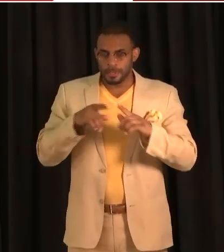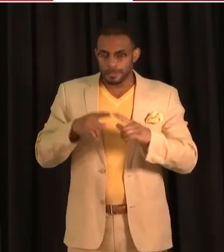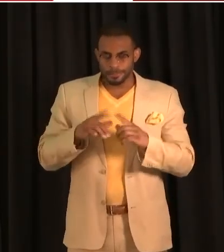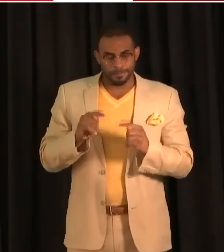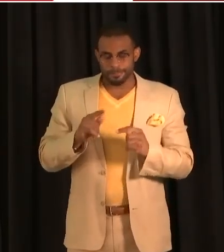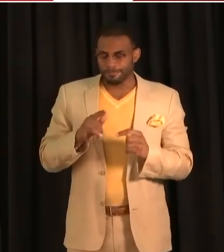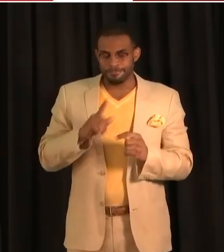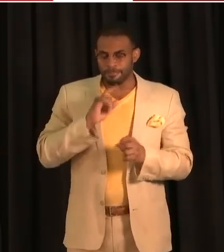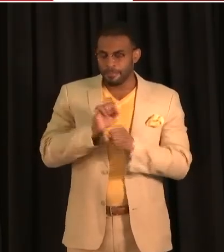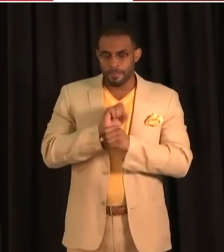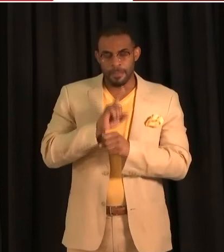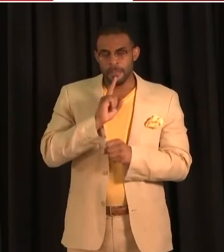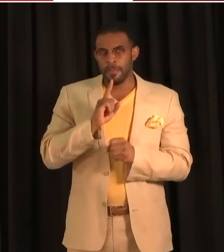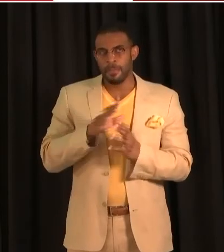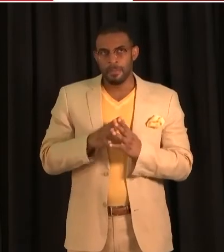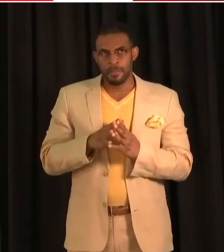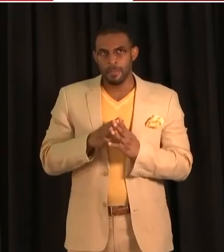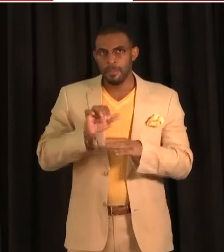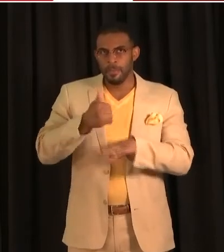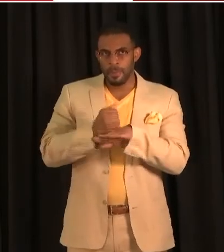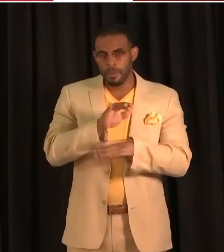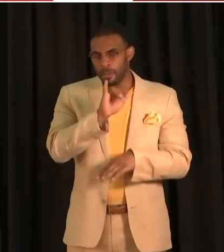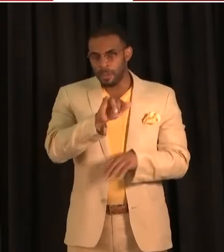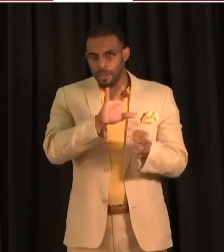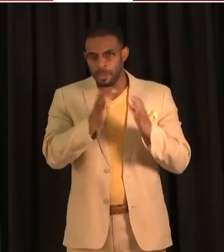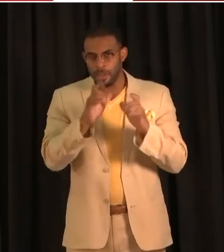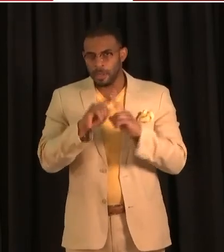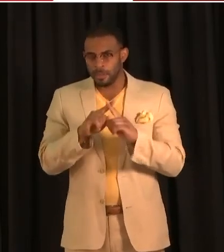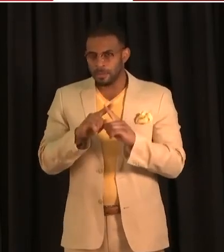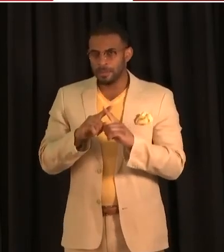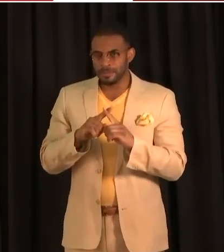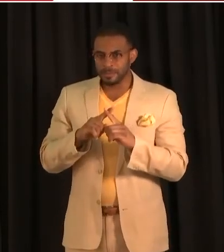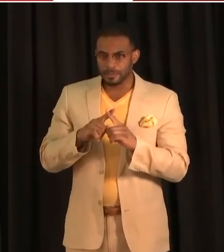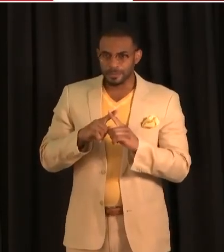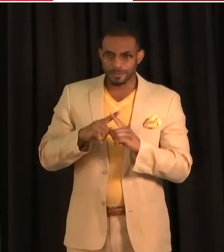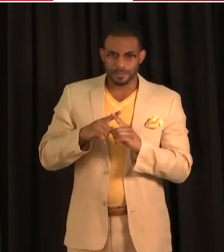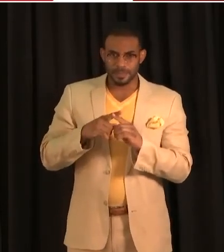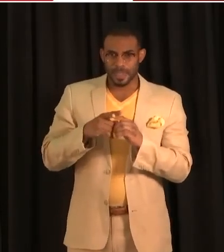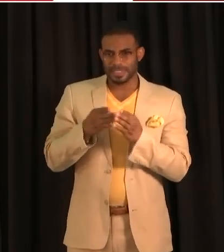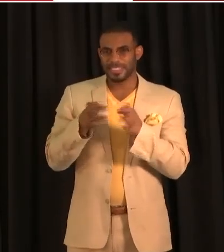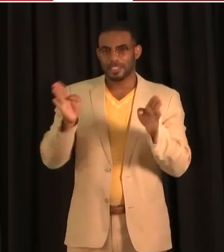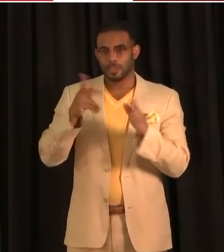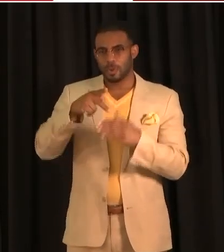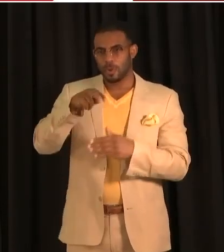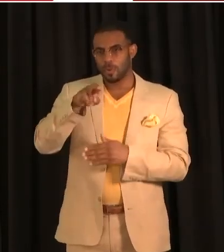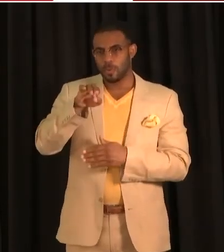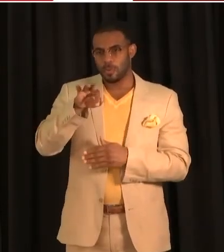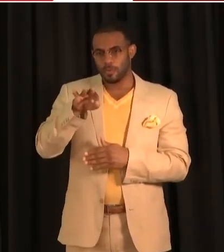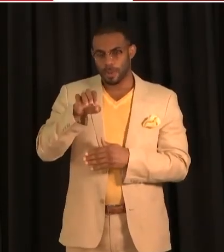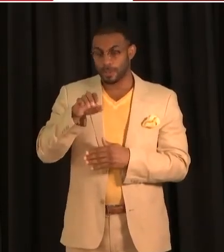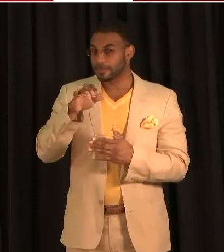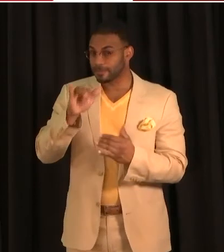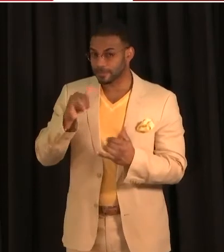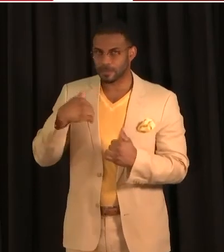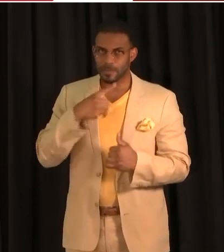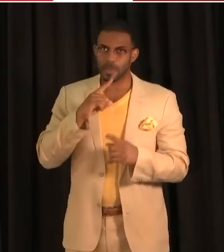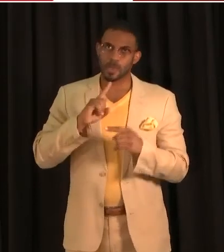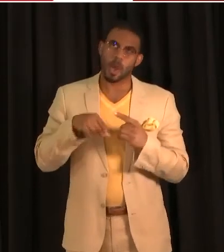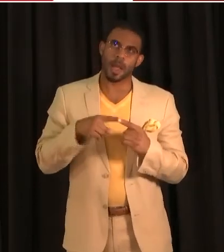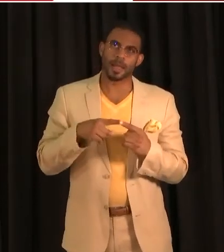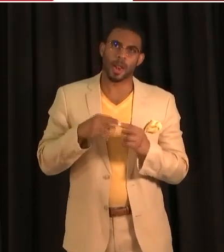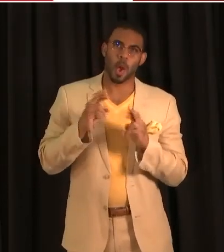access to it, it would really be based on that as opposed to the risk profile. That being said, we